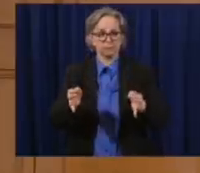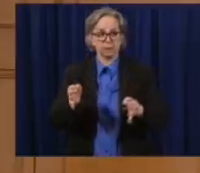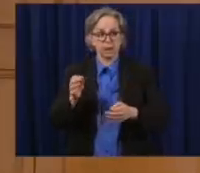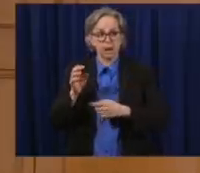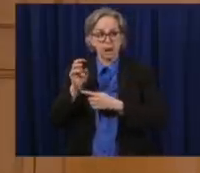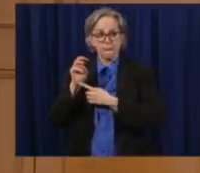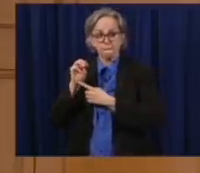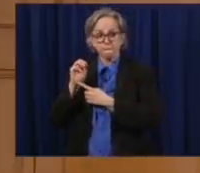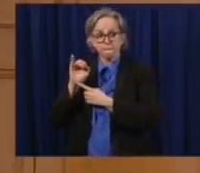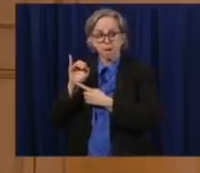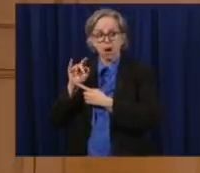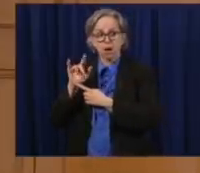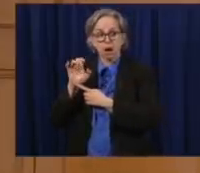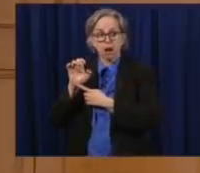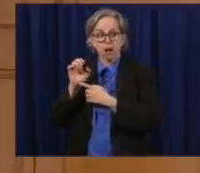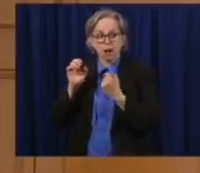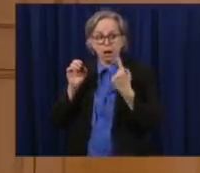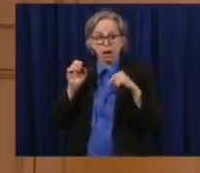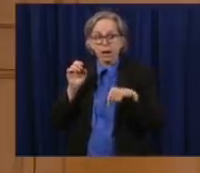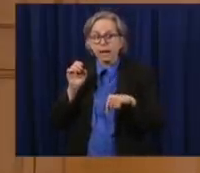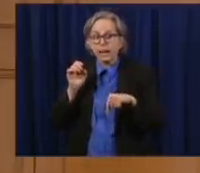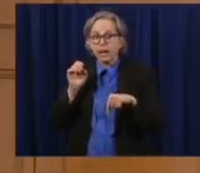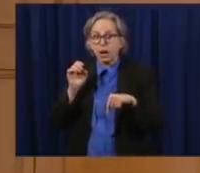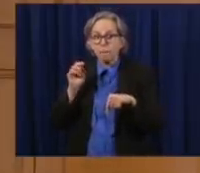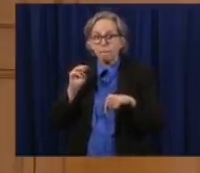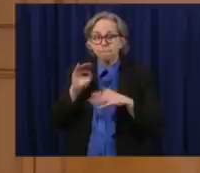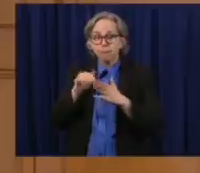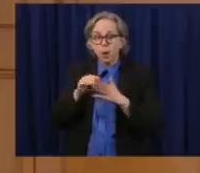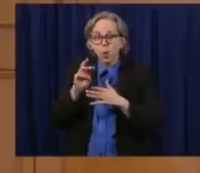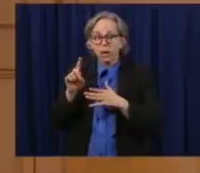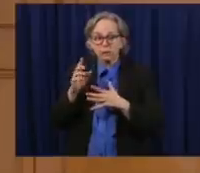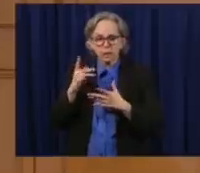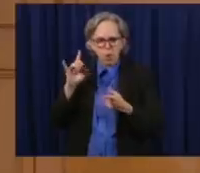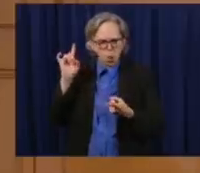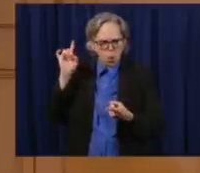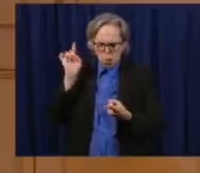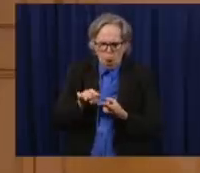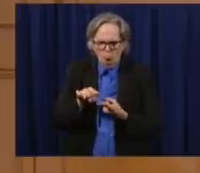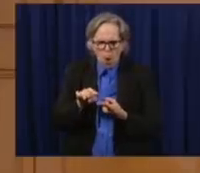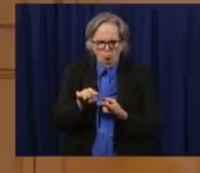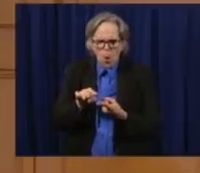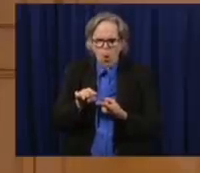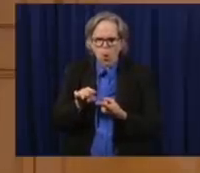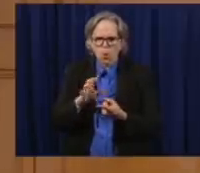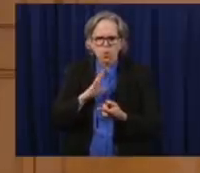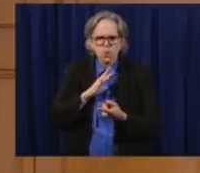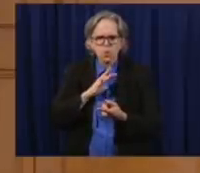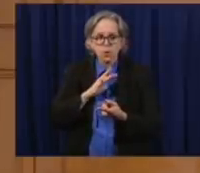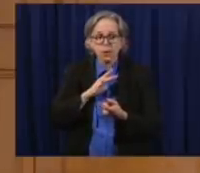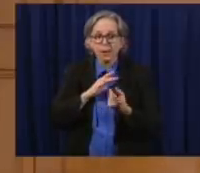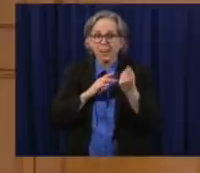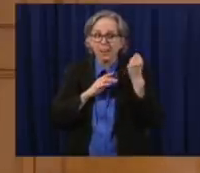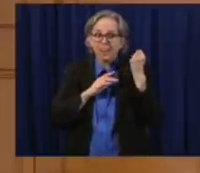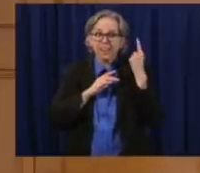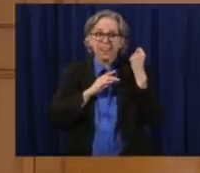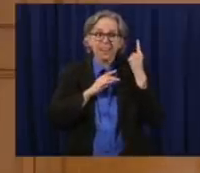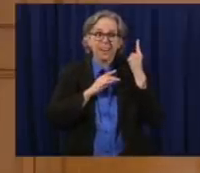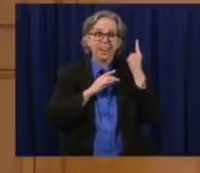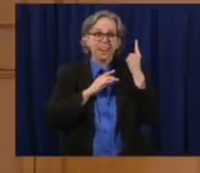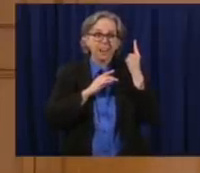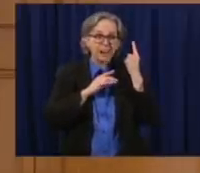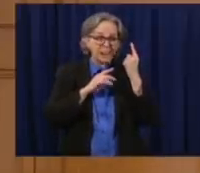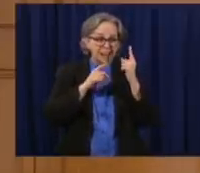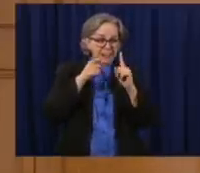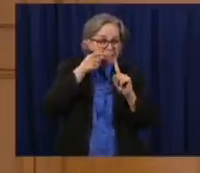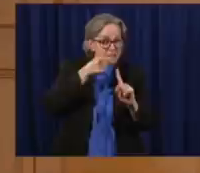here. We really, really flattened that curve, and it was kind of a blunt, not surgical instrument. What we're going to be doing in the days